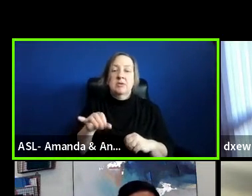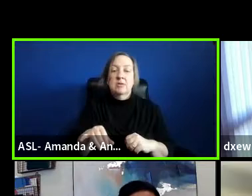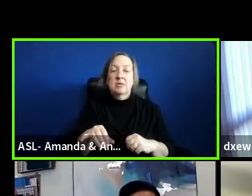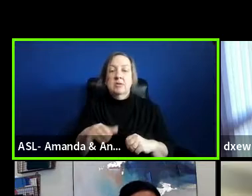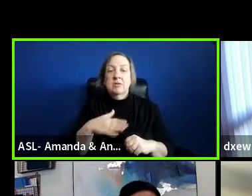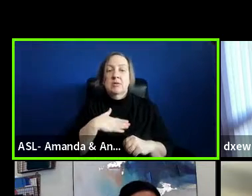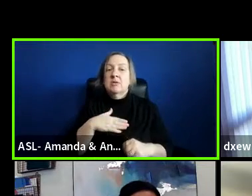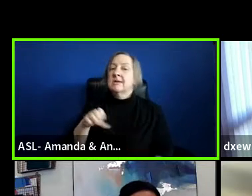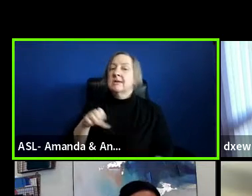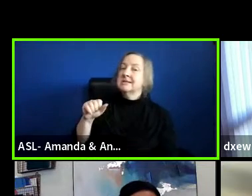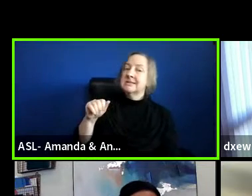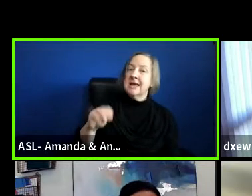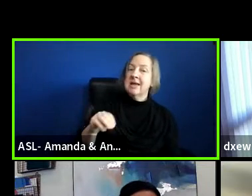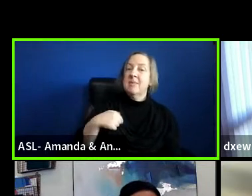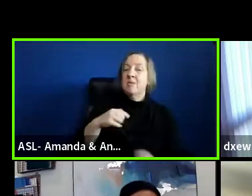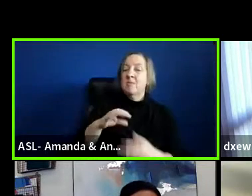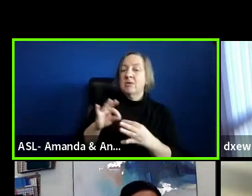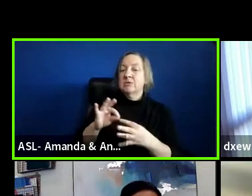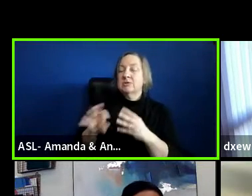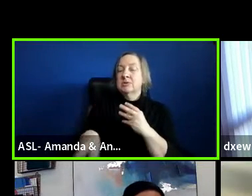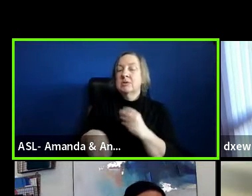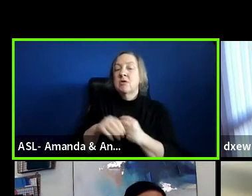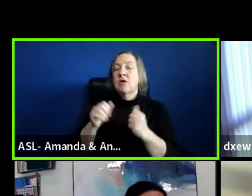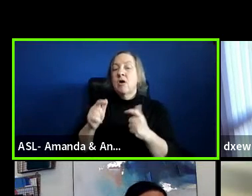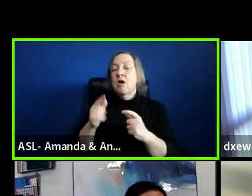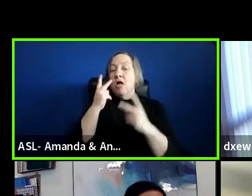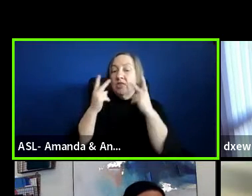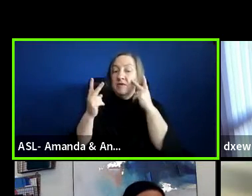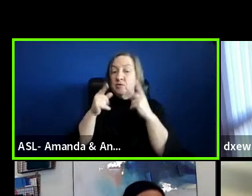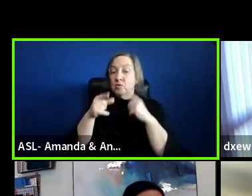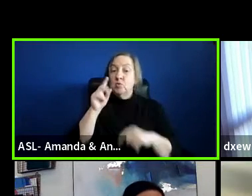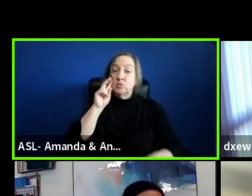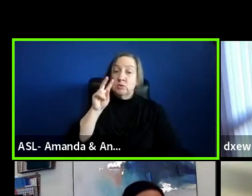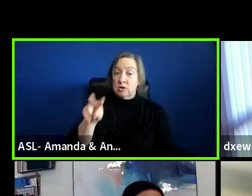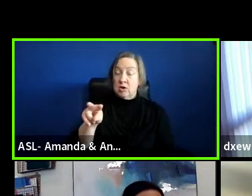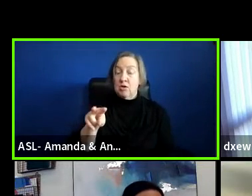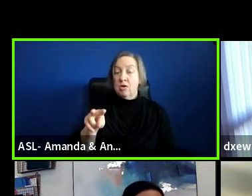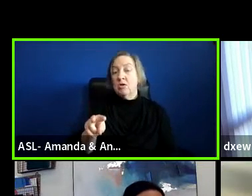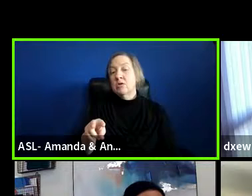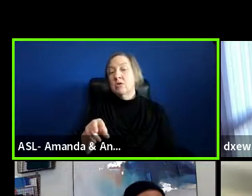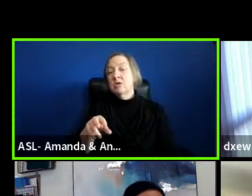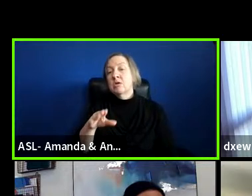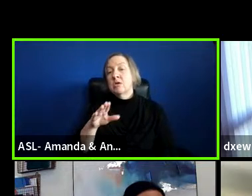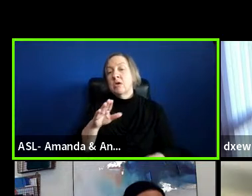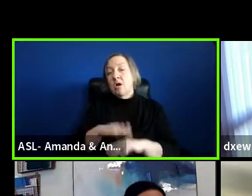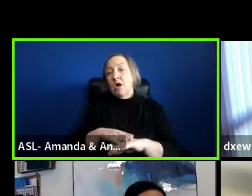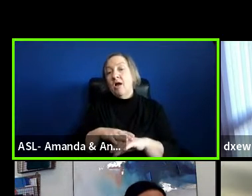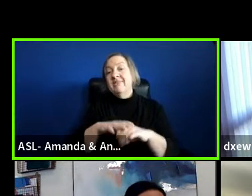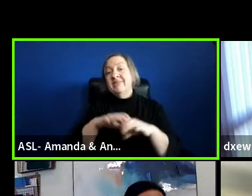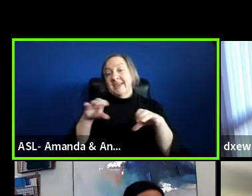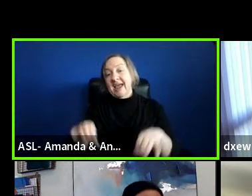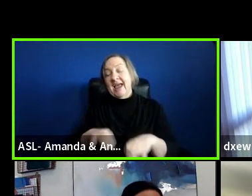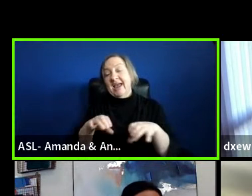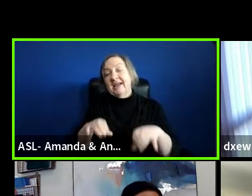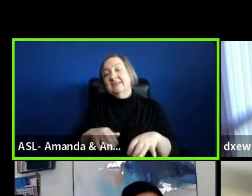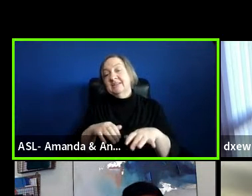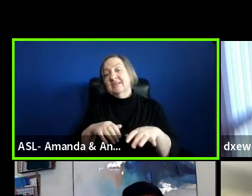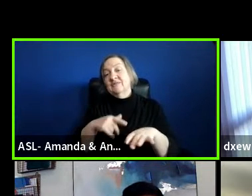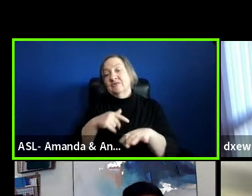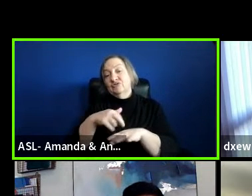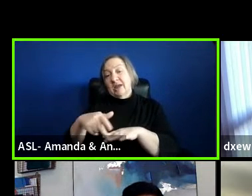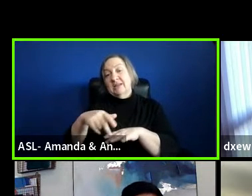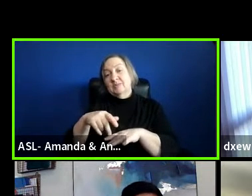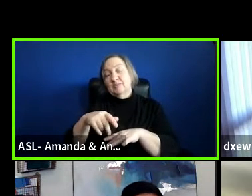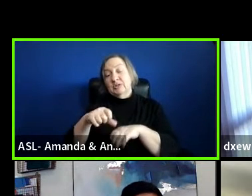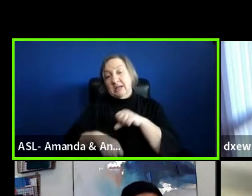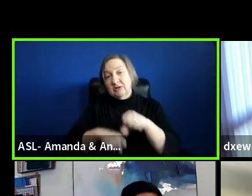and Sam, I was going to jump in. All the views that you saw, though, where you were on the active transportation alignment,